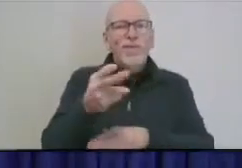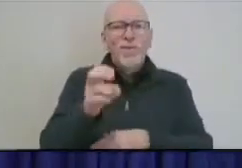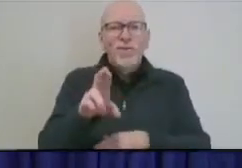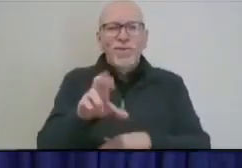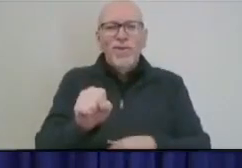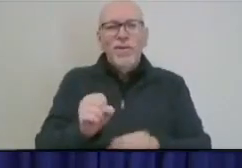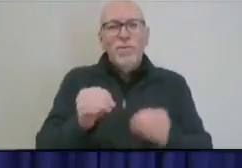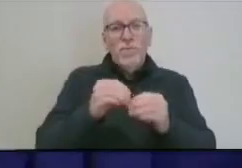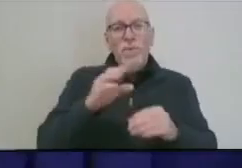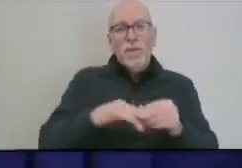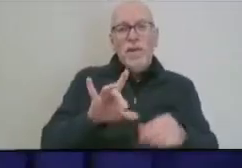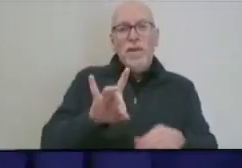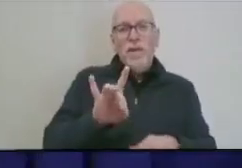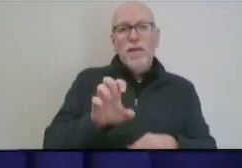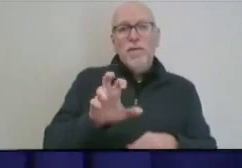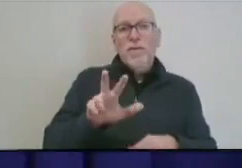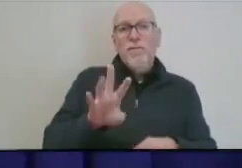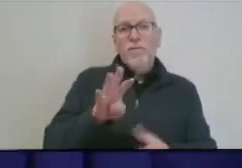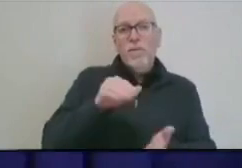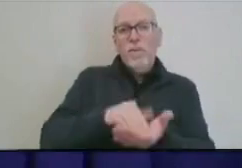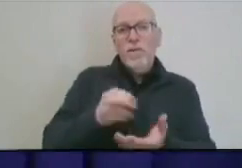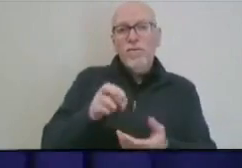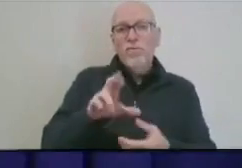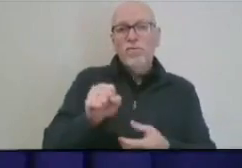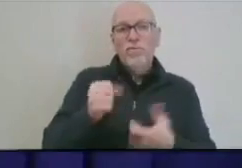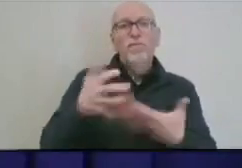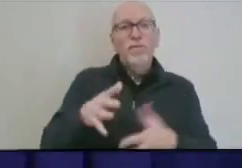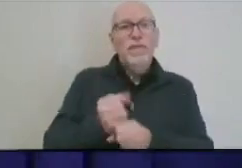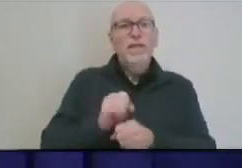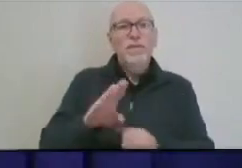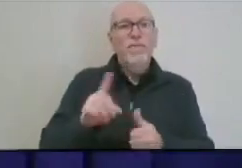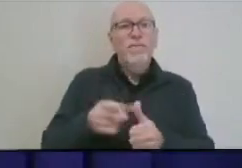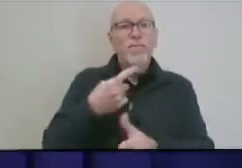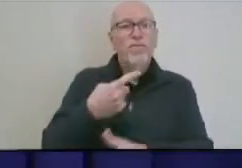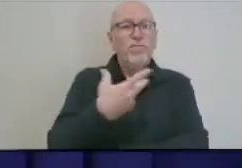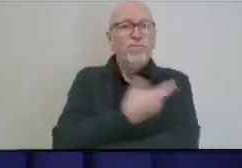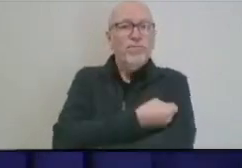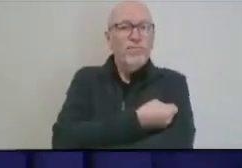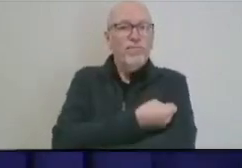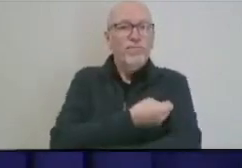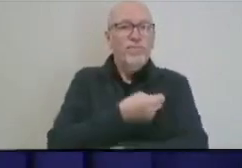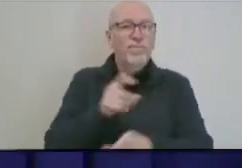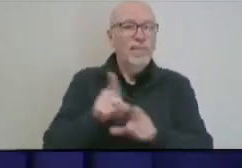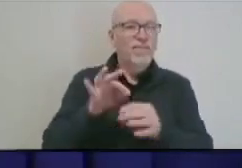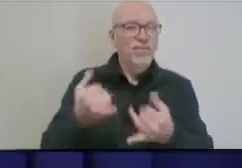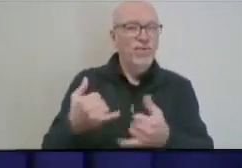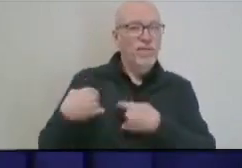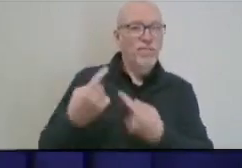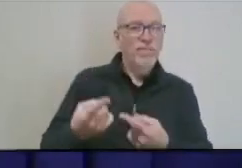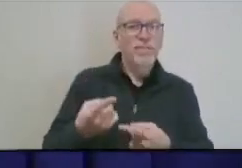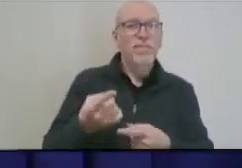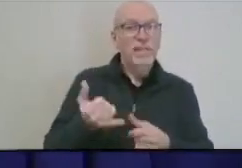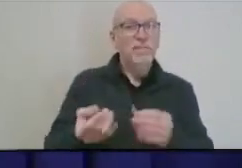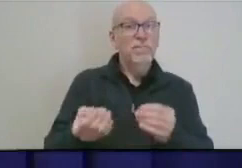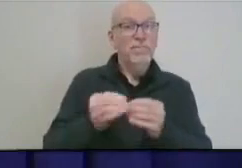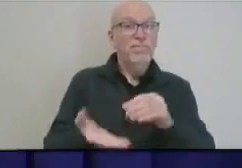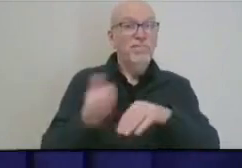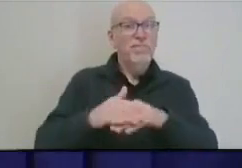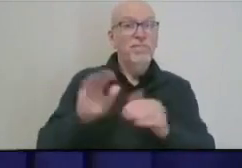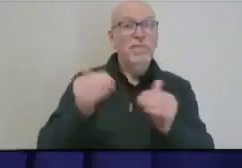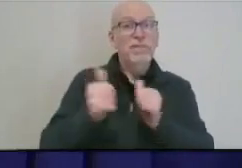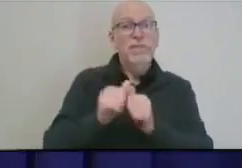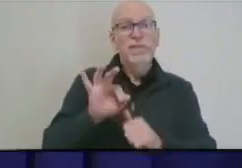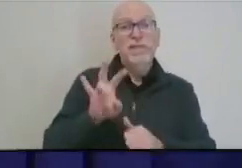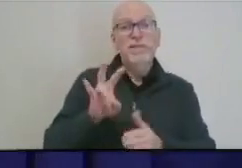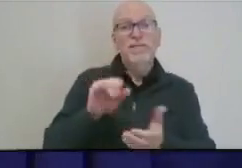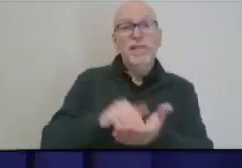than 834,000 Hoosiers have received their first dose of vaccine as of today. That's an increase of more than 97,000